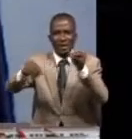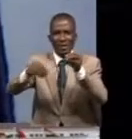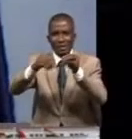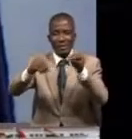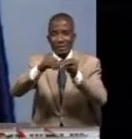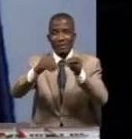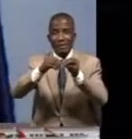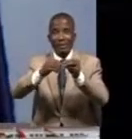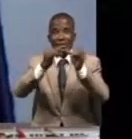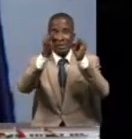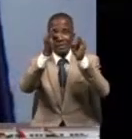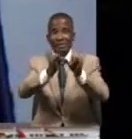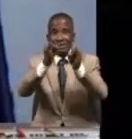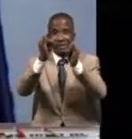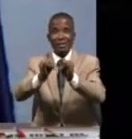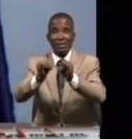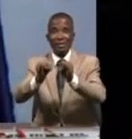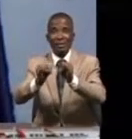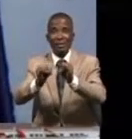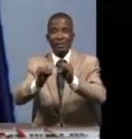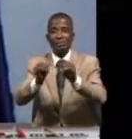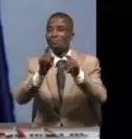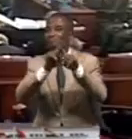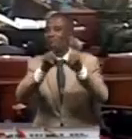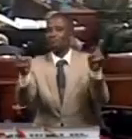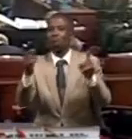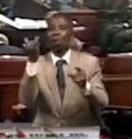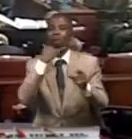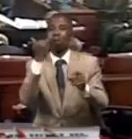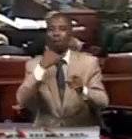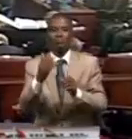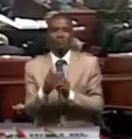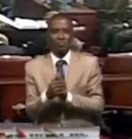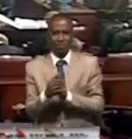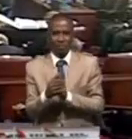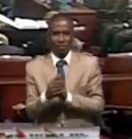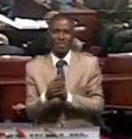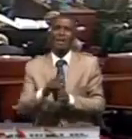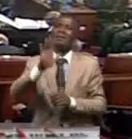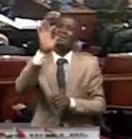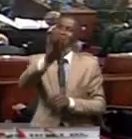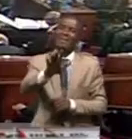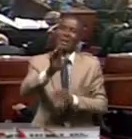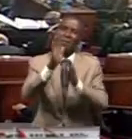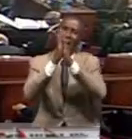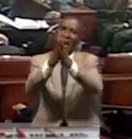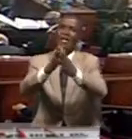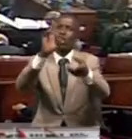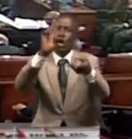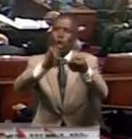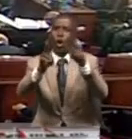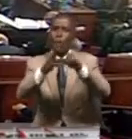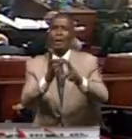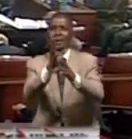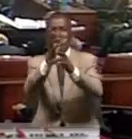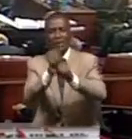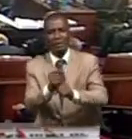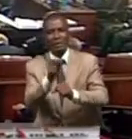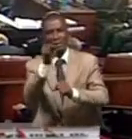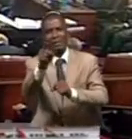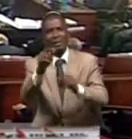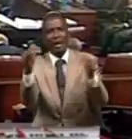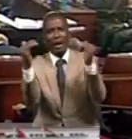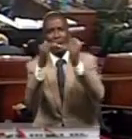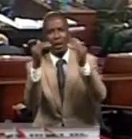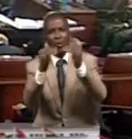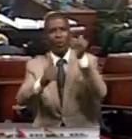each candidate, you'll be making a big mistake. Asking you the figure that you get. Please, when you respond